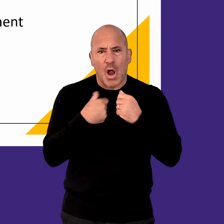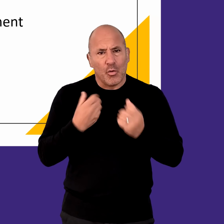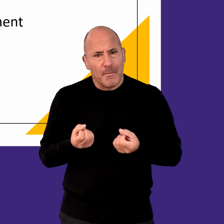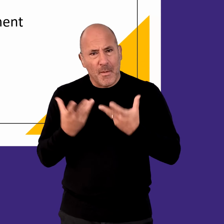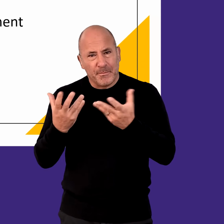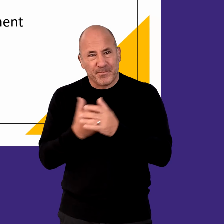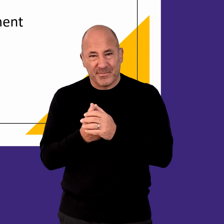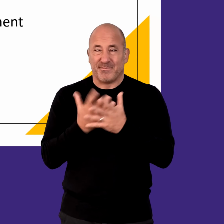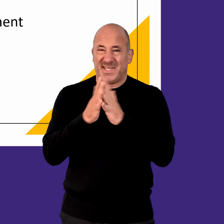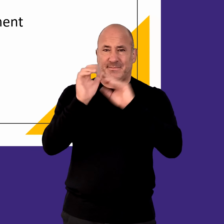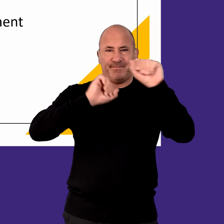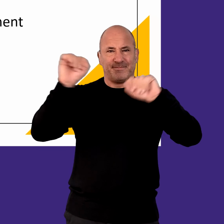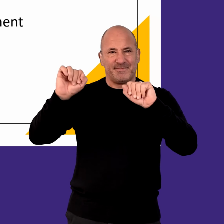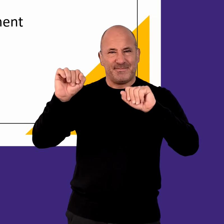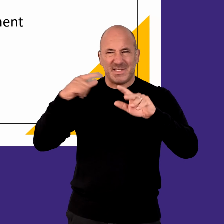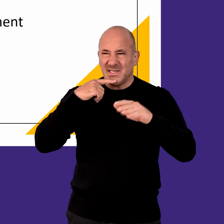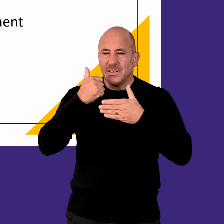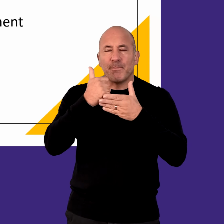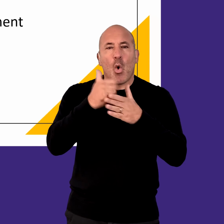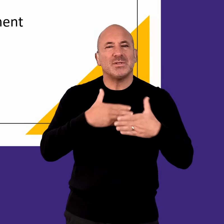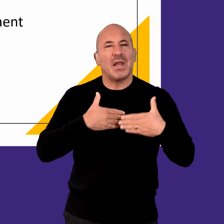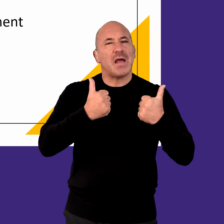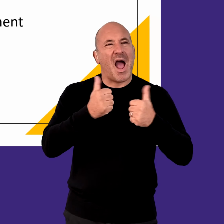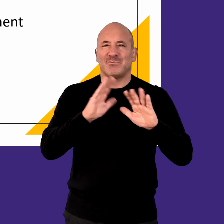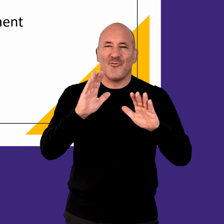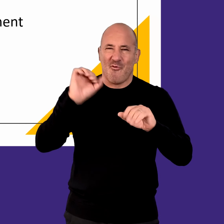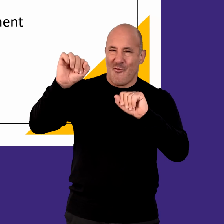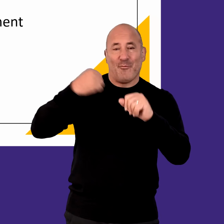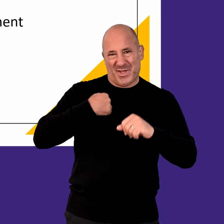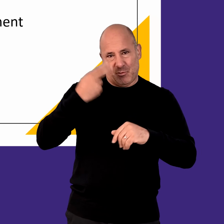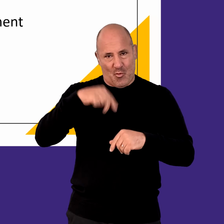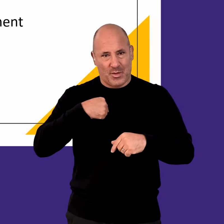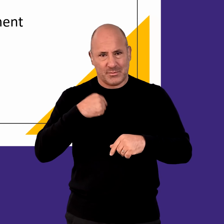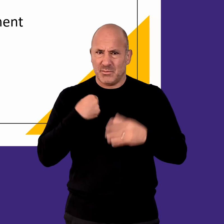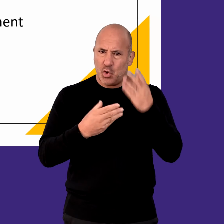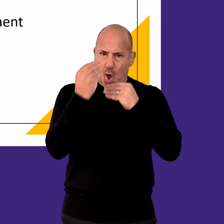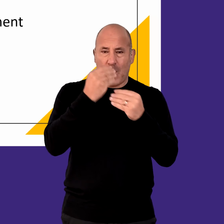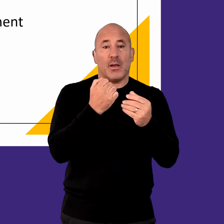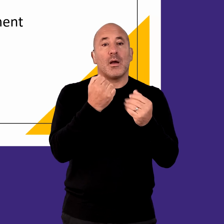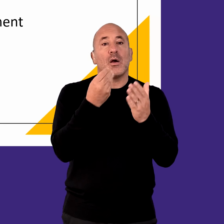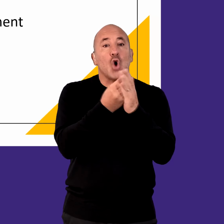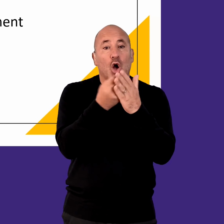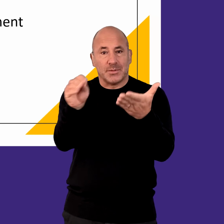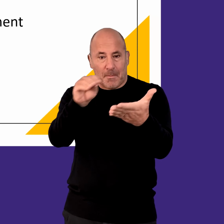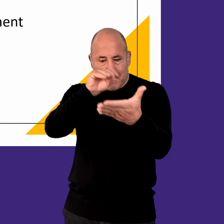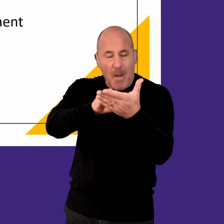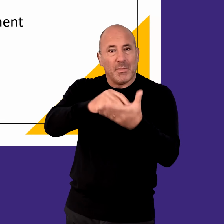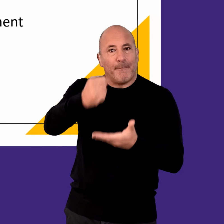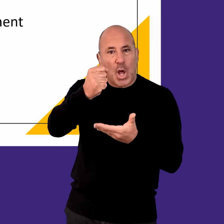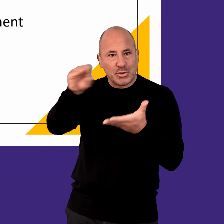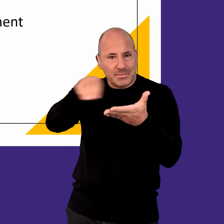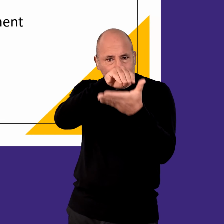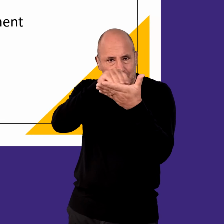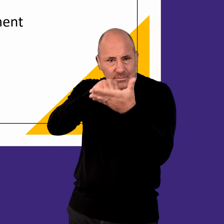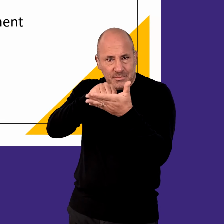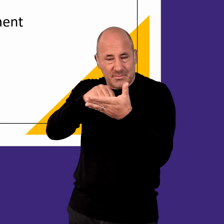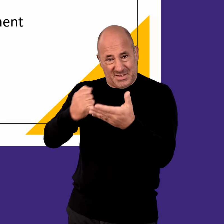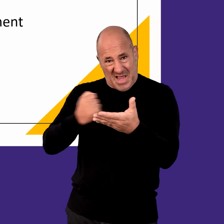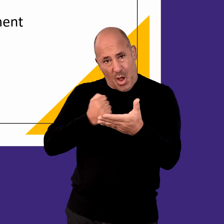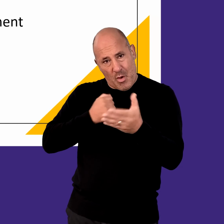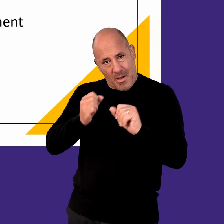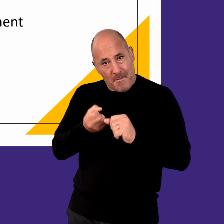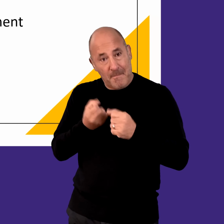and expertise. So in other people's worlds, they don't call it support in kind. We've really learned to put a figure on it and include it in the